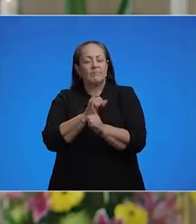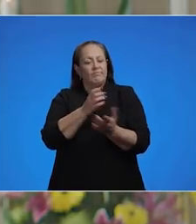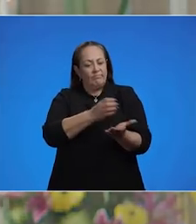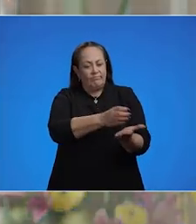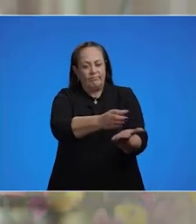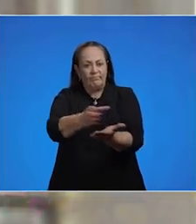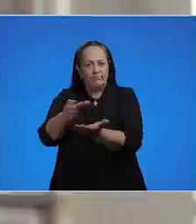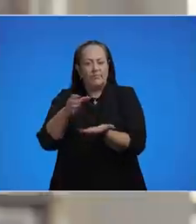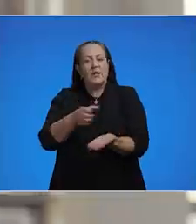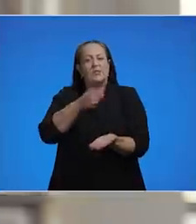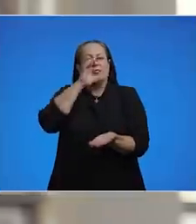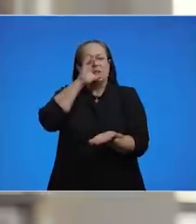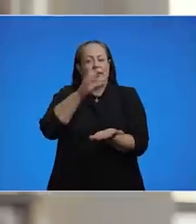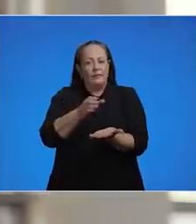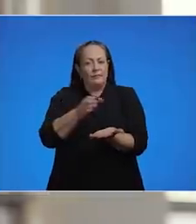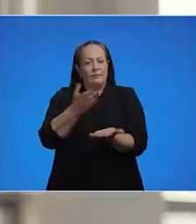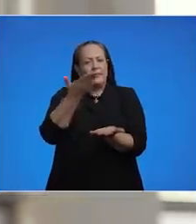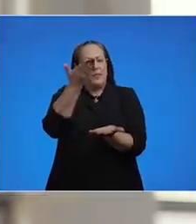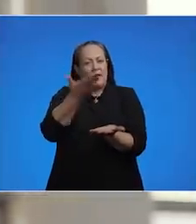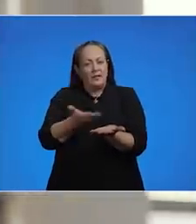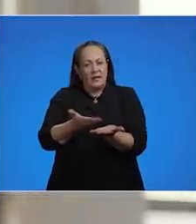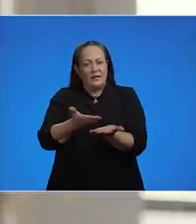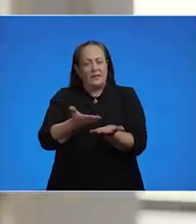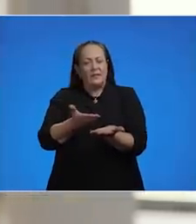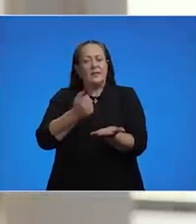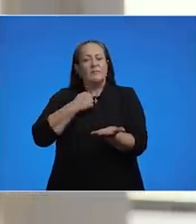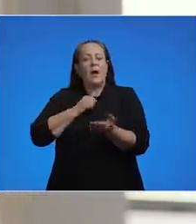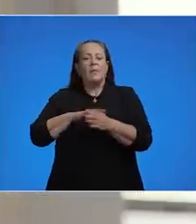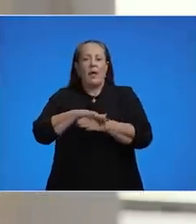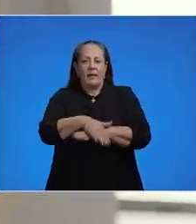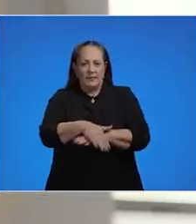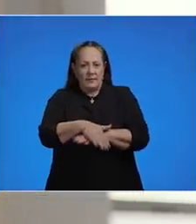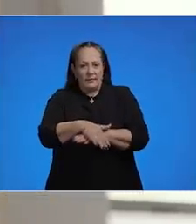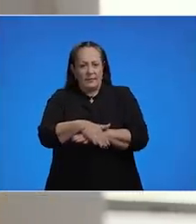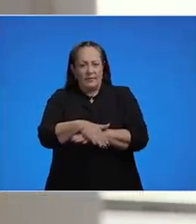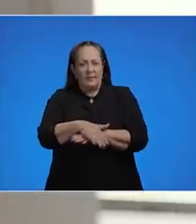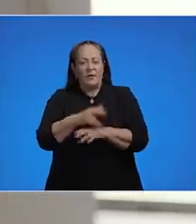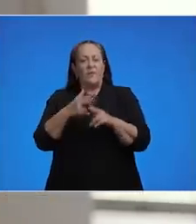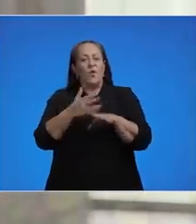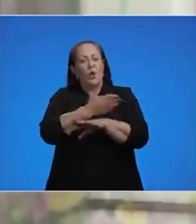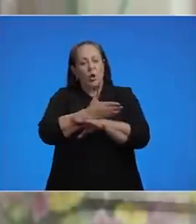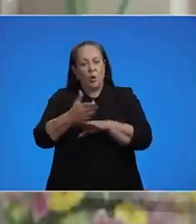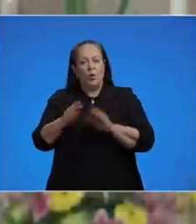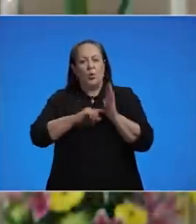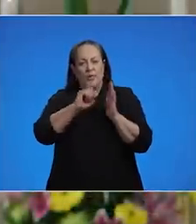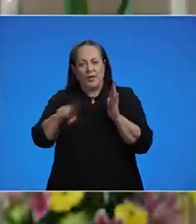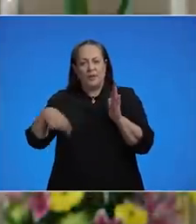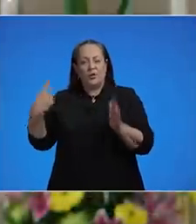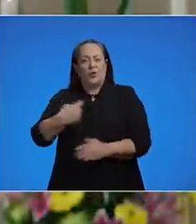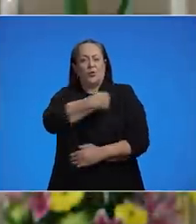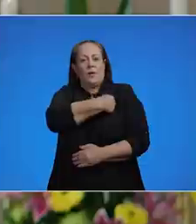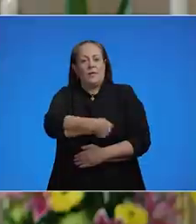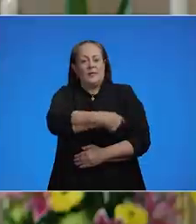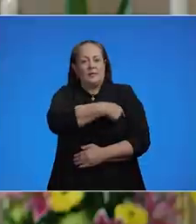saying, "Take this, all of you, and drink from it, for this is the chalice of my blood, the blood of a new